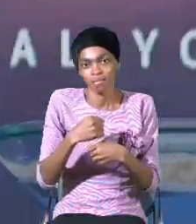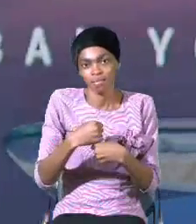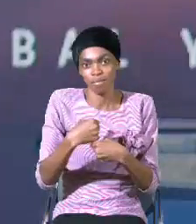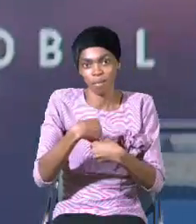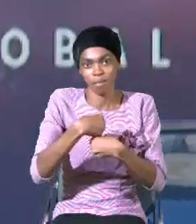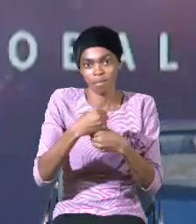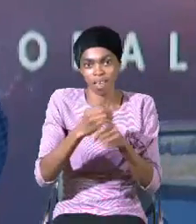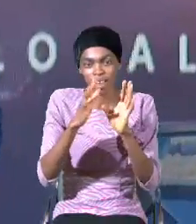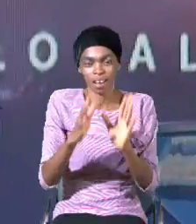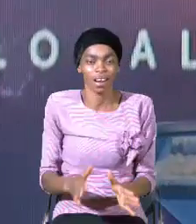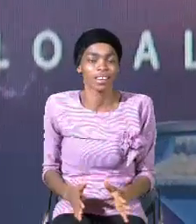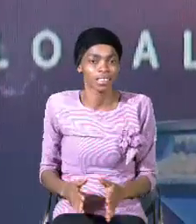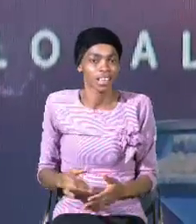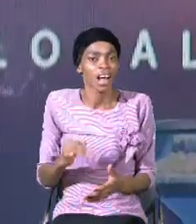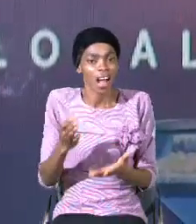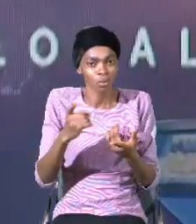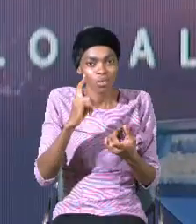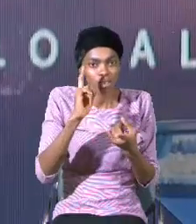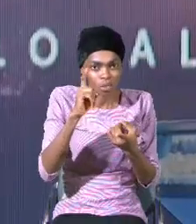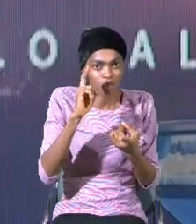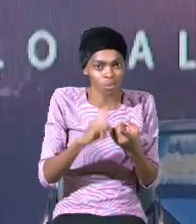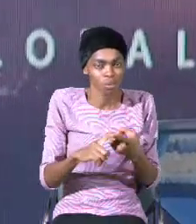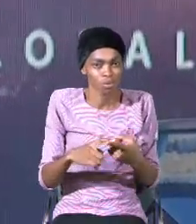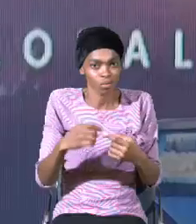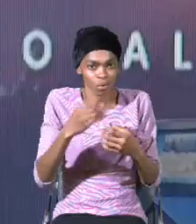responsibility into two.